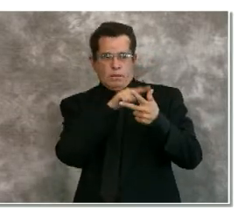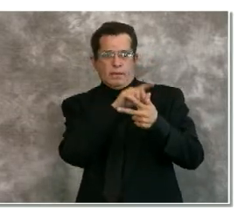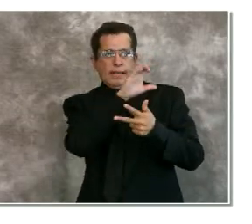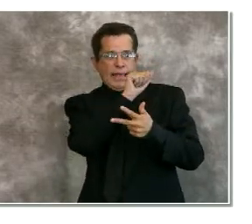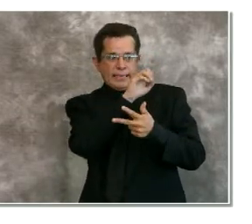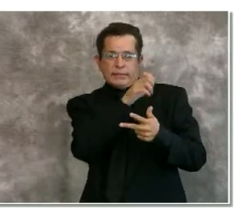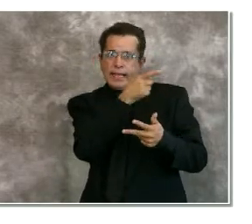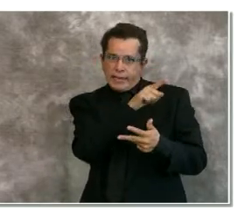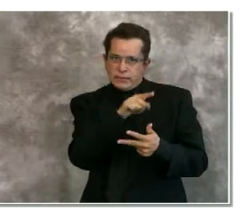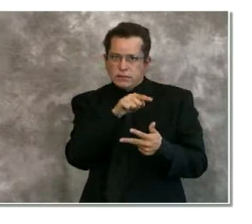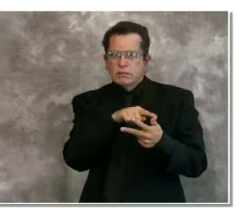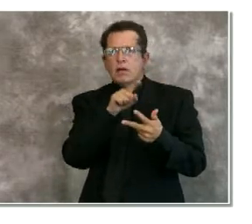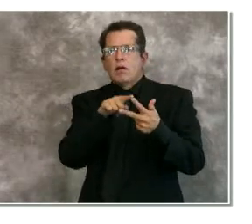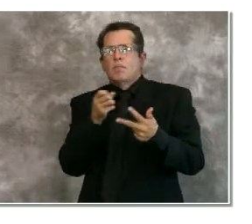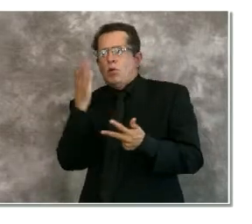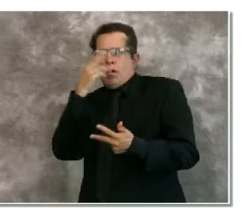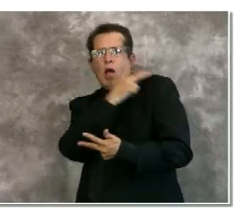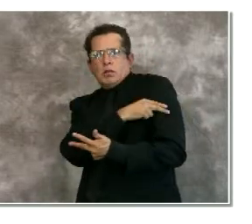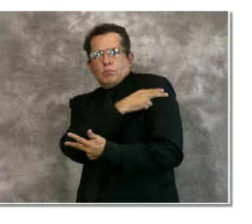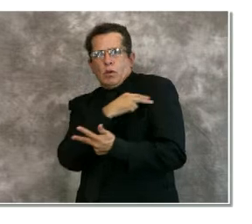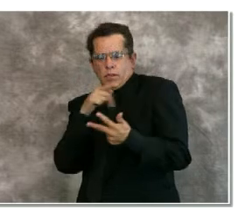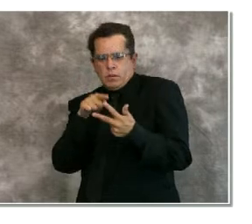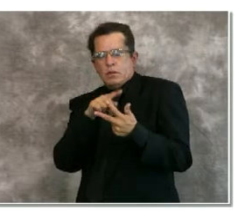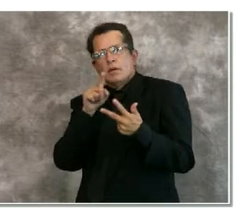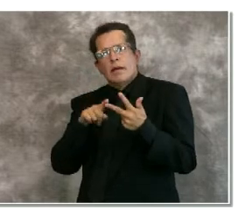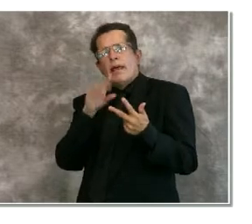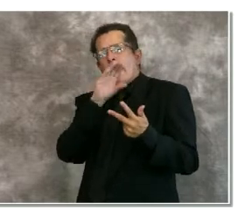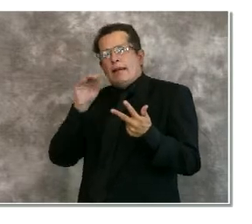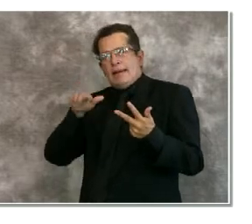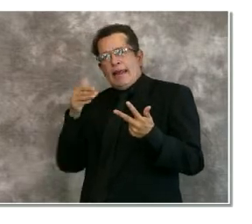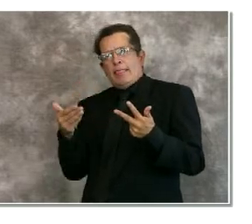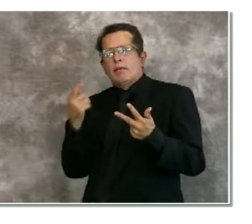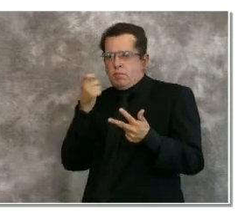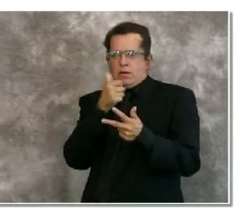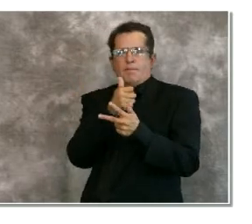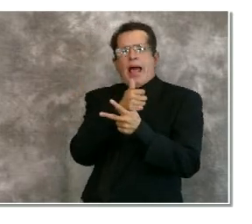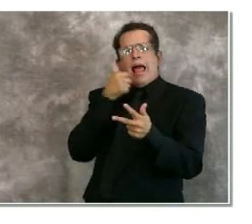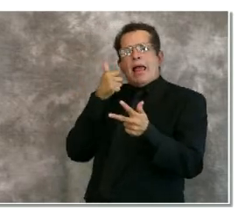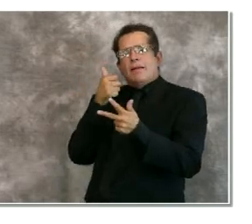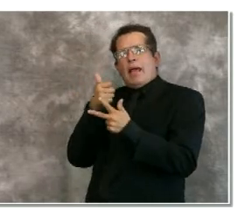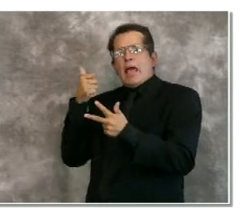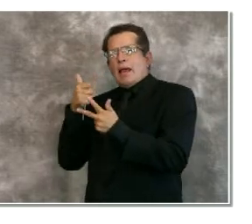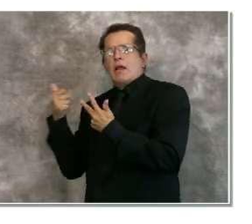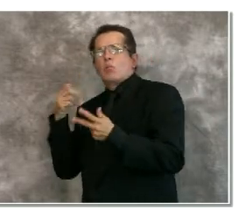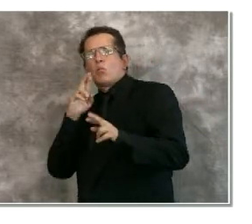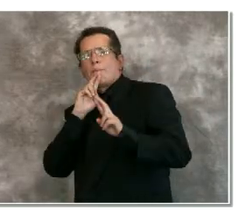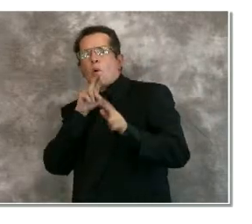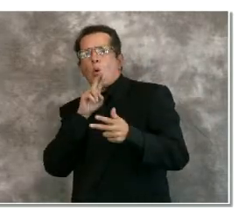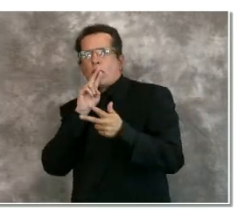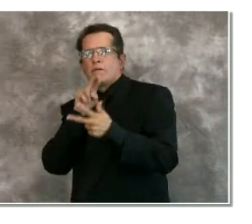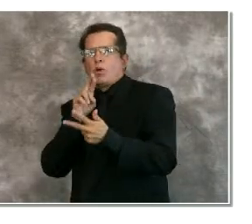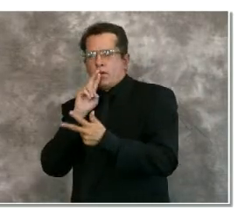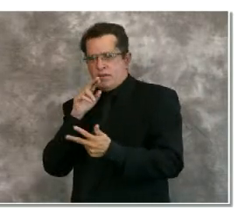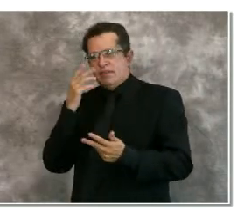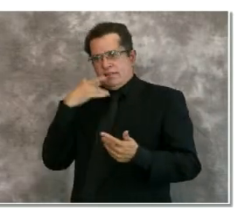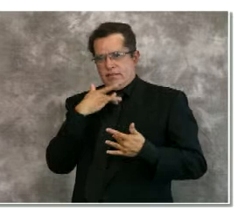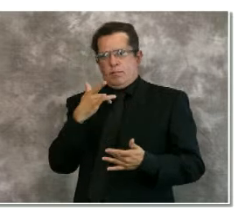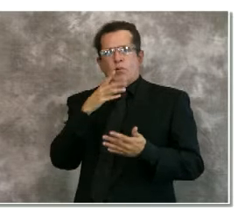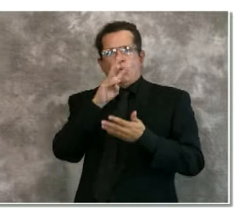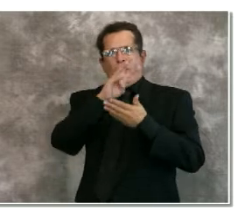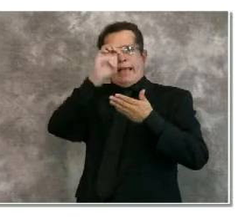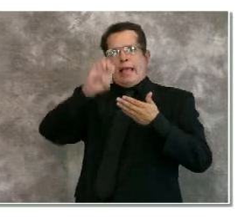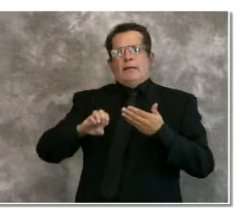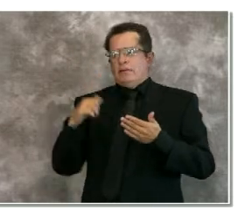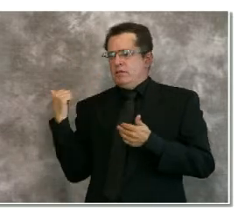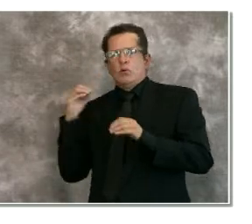hospitalizations, ICU, and deaths lag in that order. And you'll see here, typically over the weekend, we have no